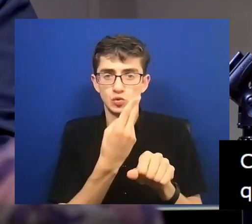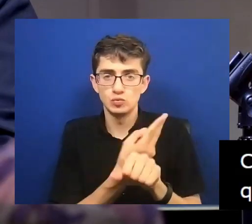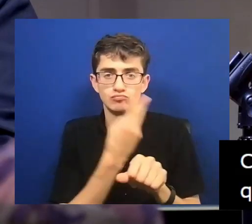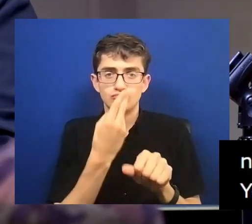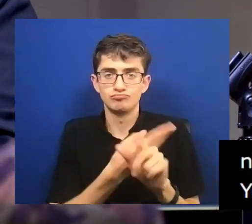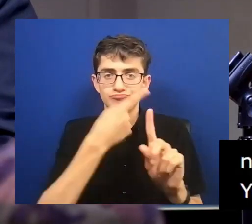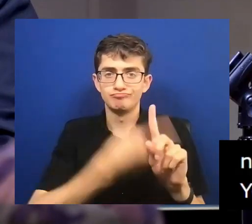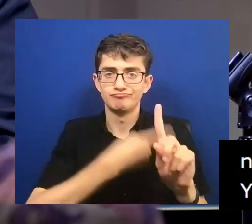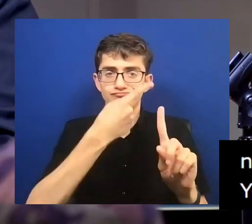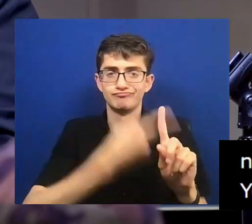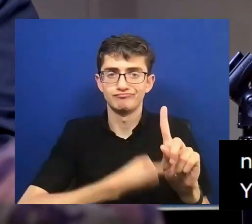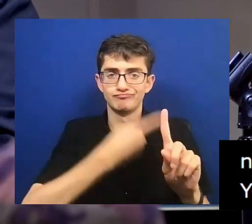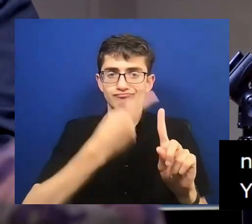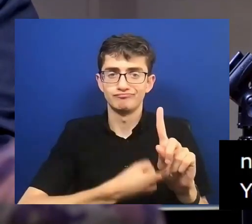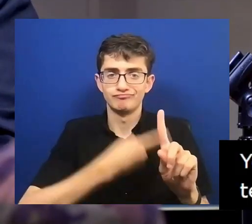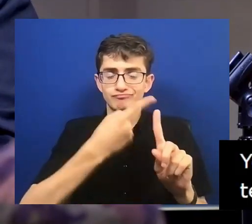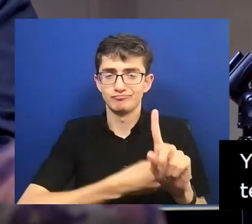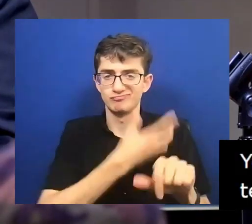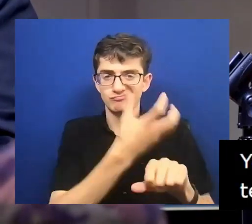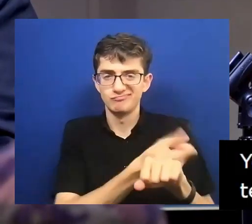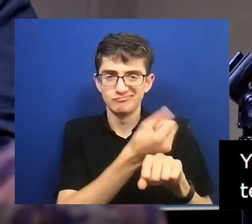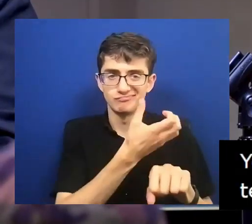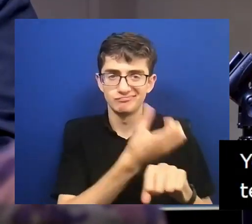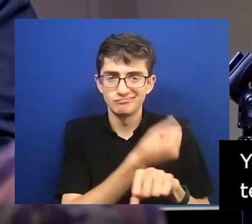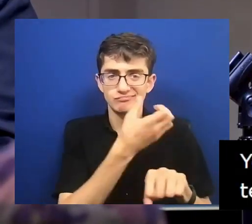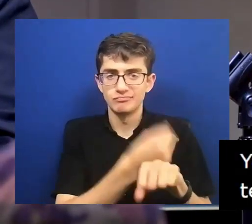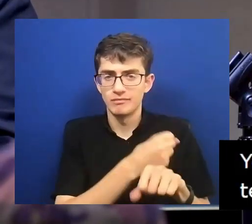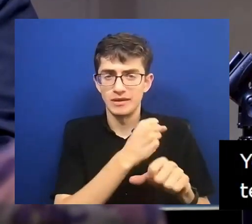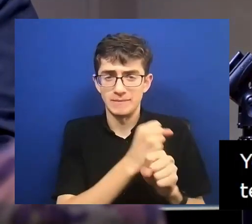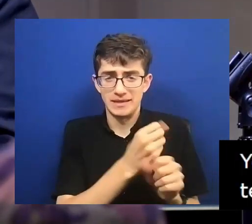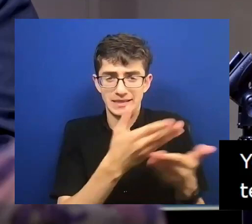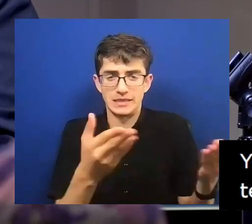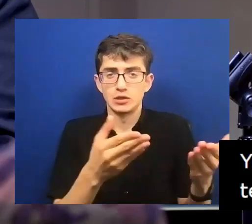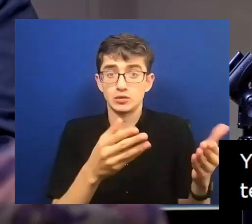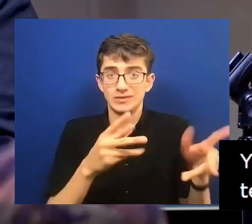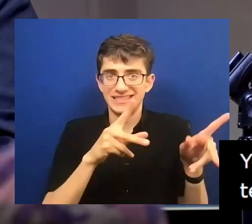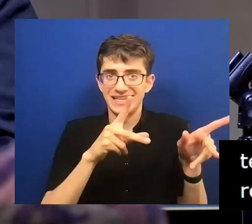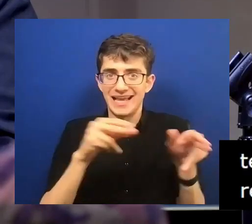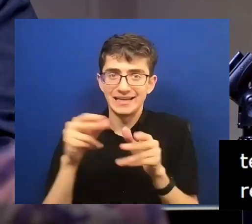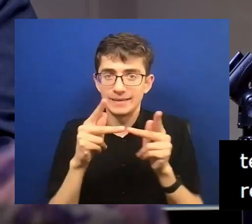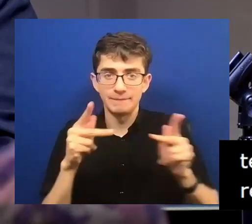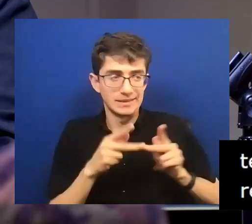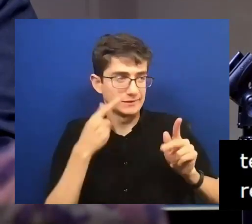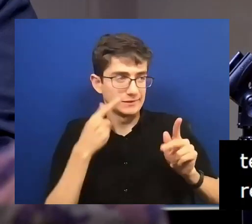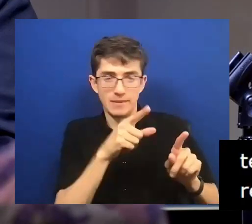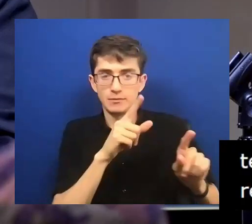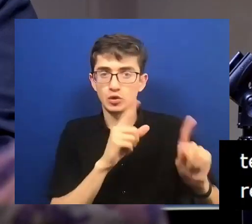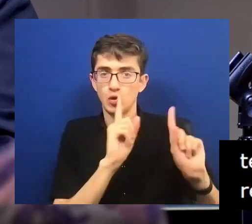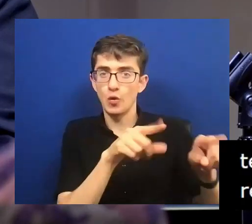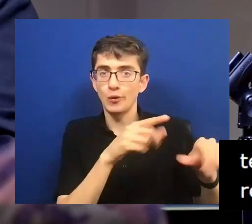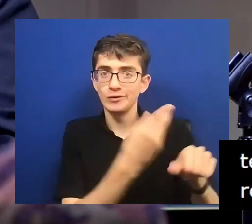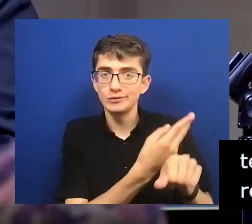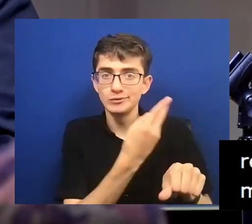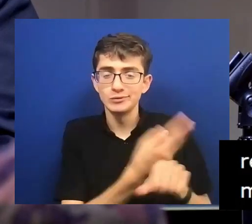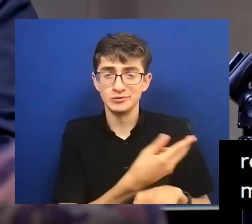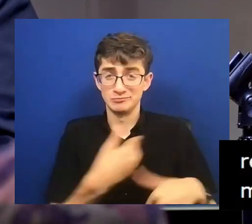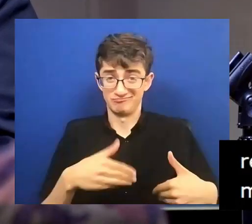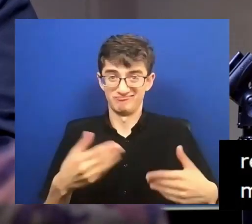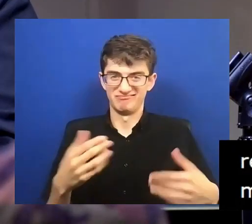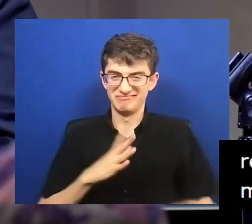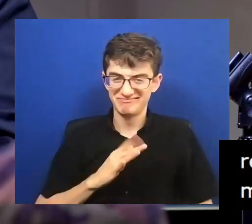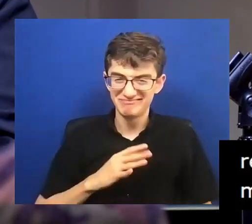it. And then they get to produce what they like from the studio. It's an editing bay. Come see us, right? We're doing really transformative